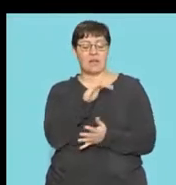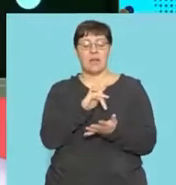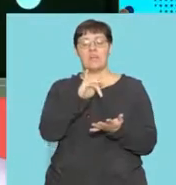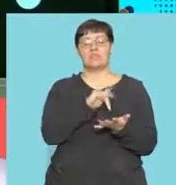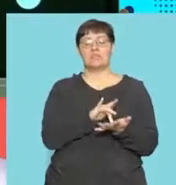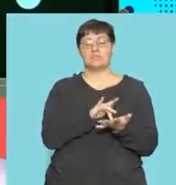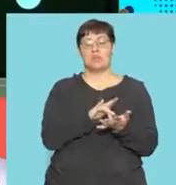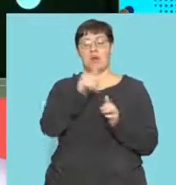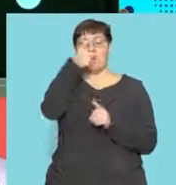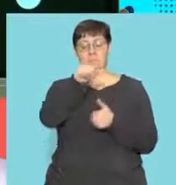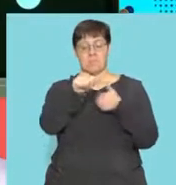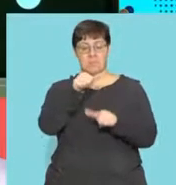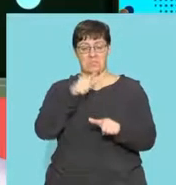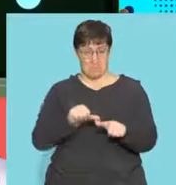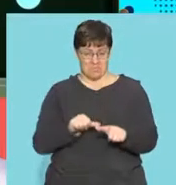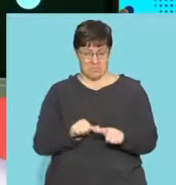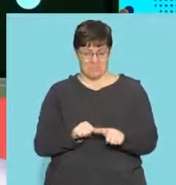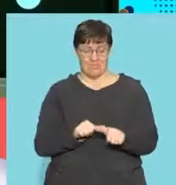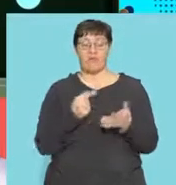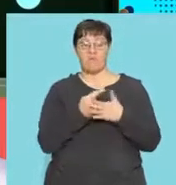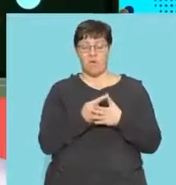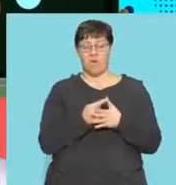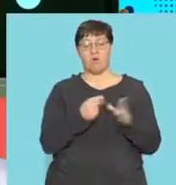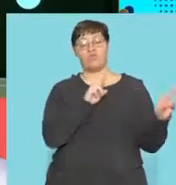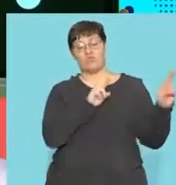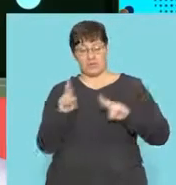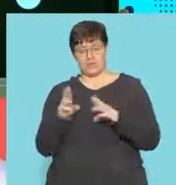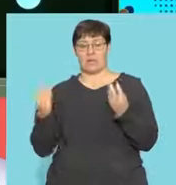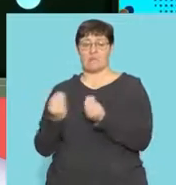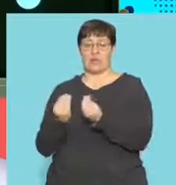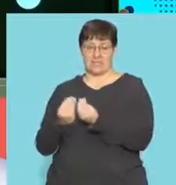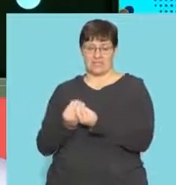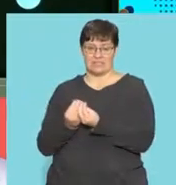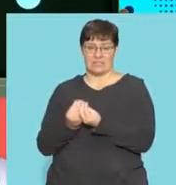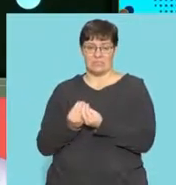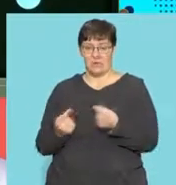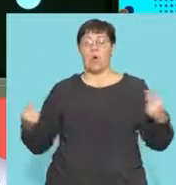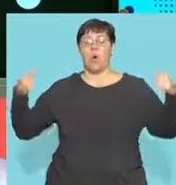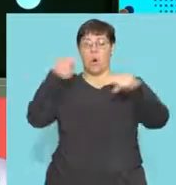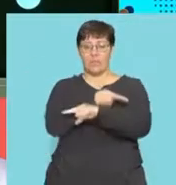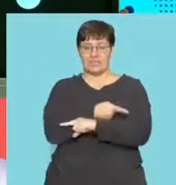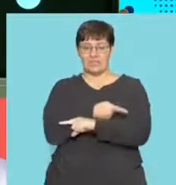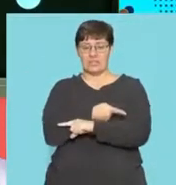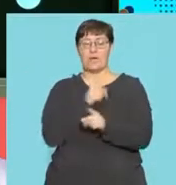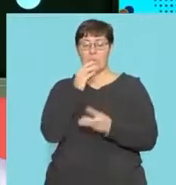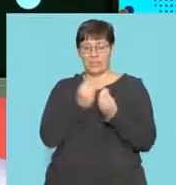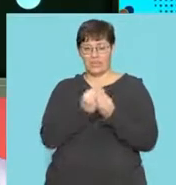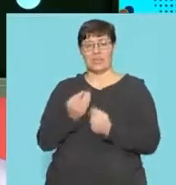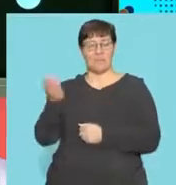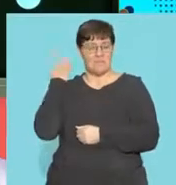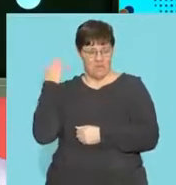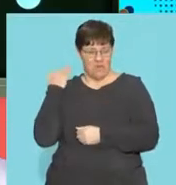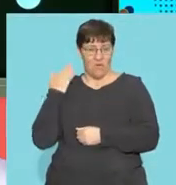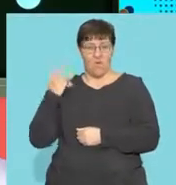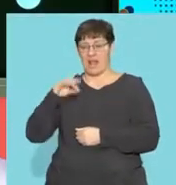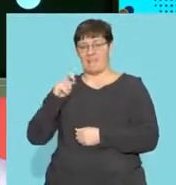case, the position and the order of the reactants and the product is opposite to what it was for the